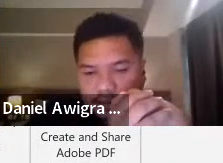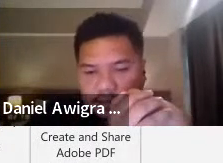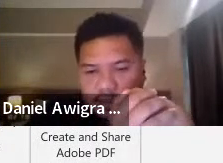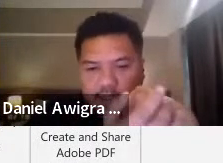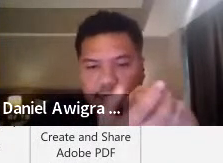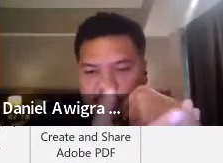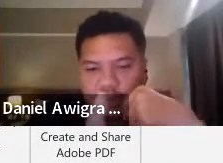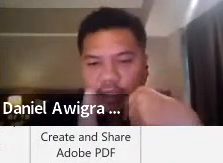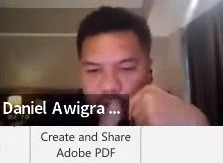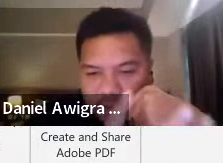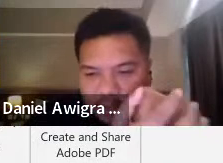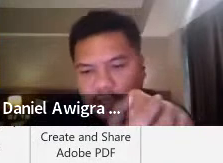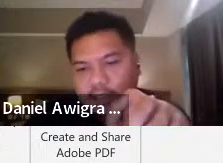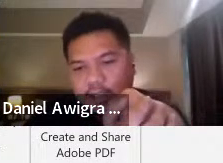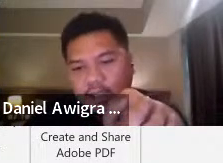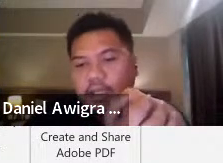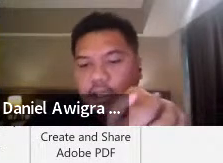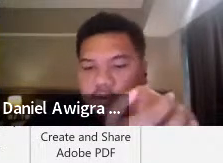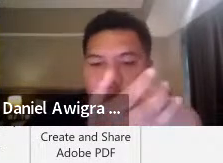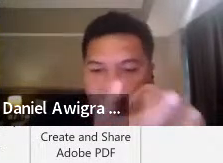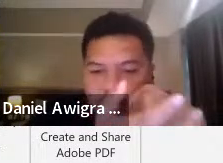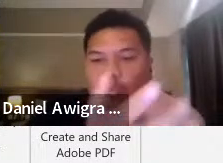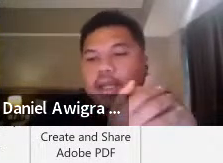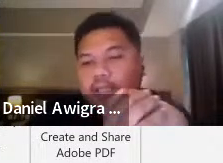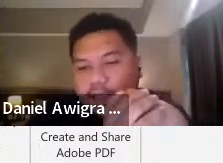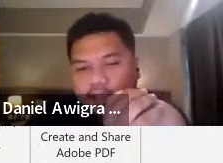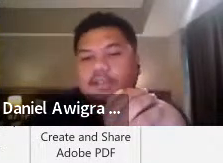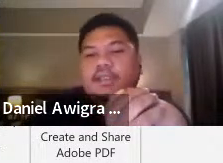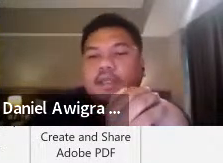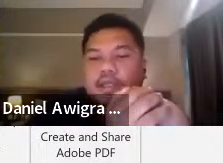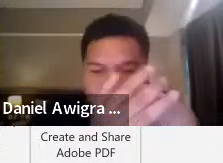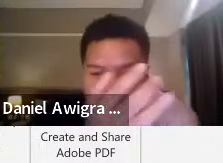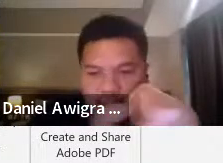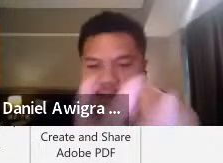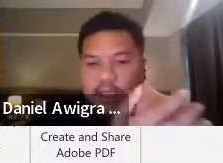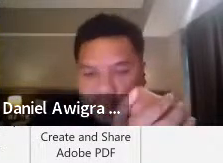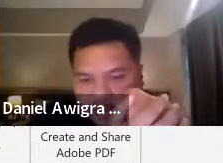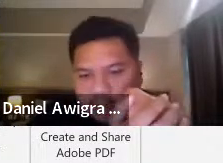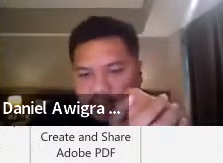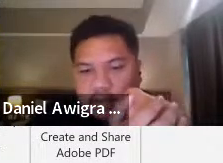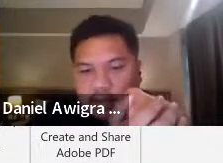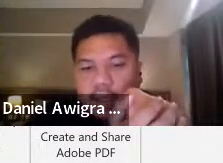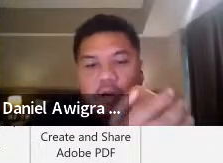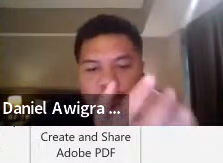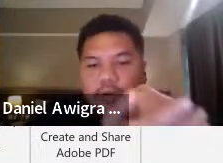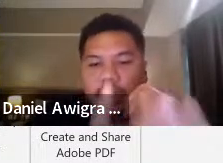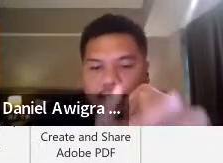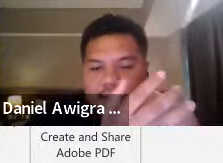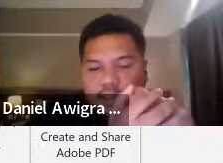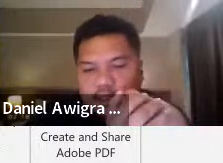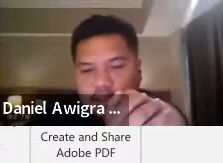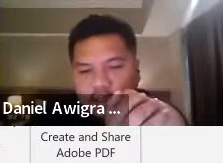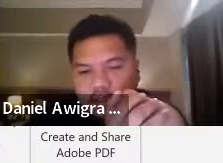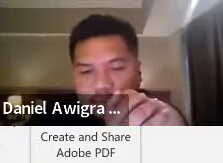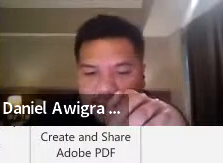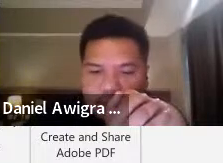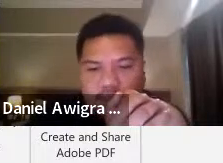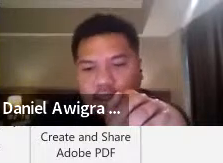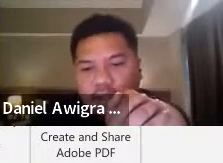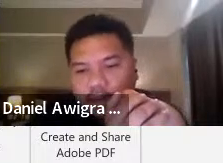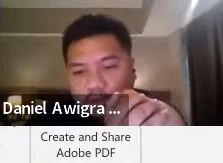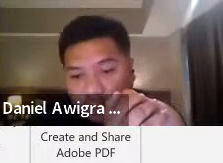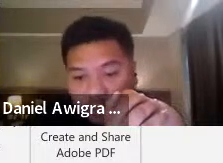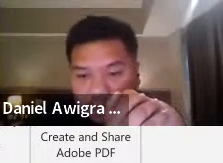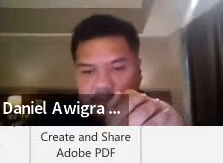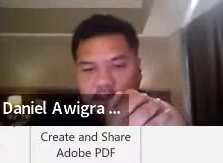that Indonesia is a democratic country, even most democratic in this Southeast Asia region. And also it is a big